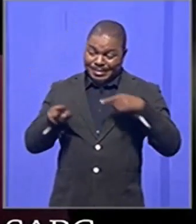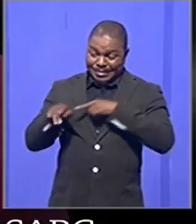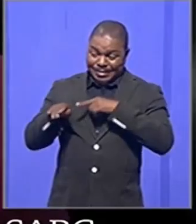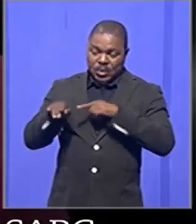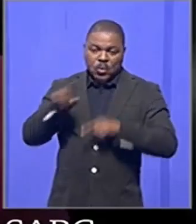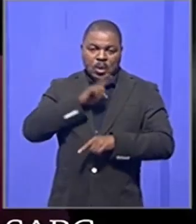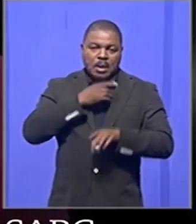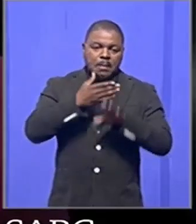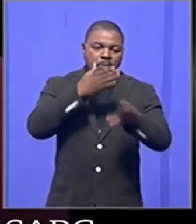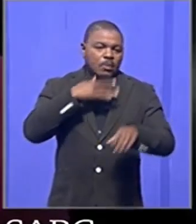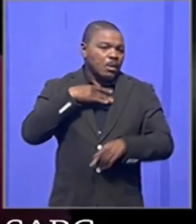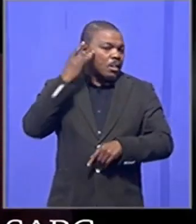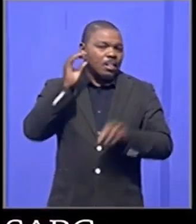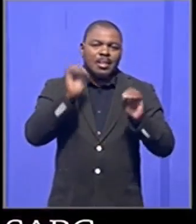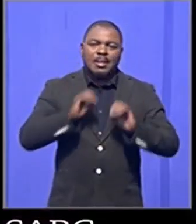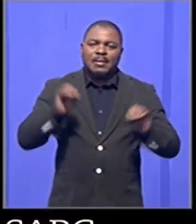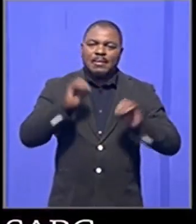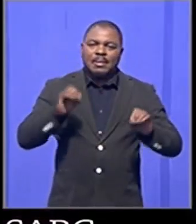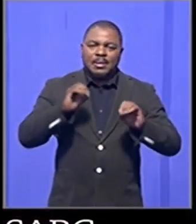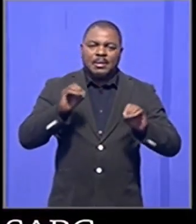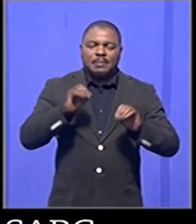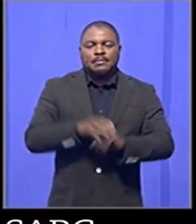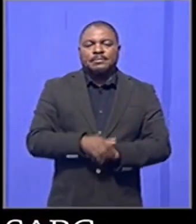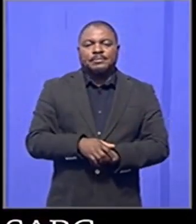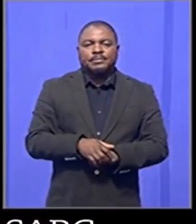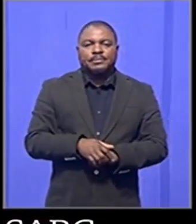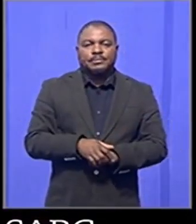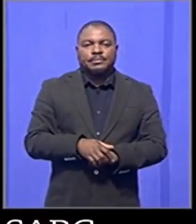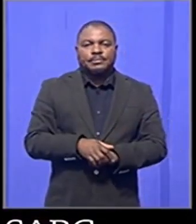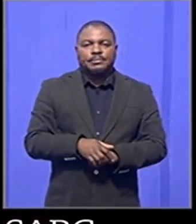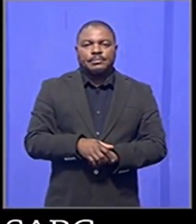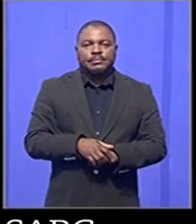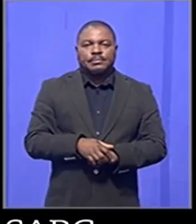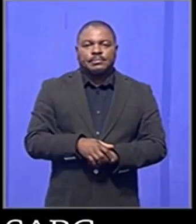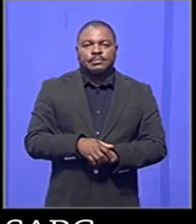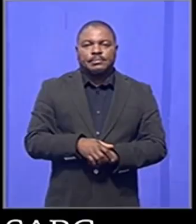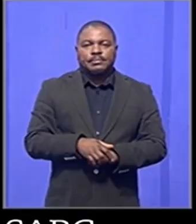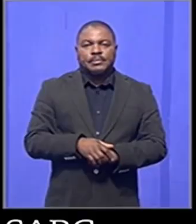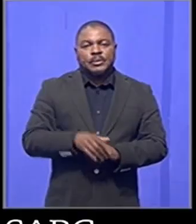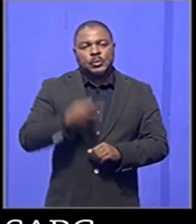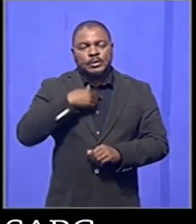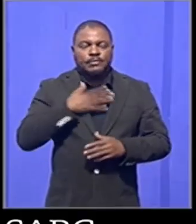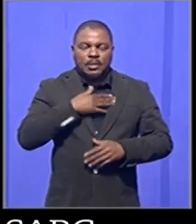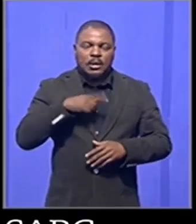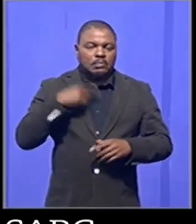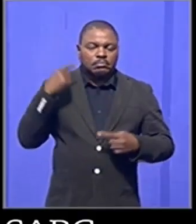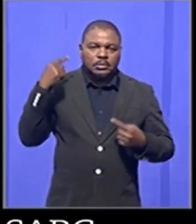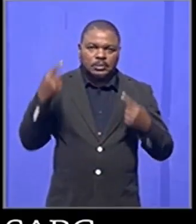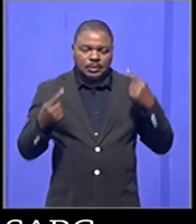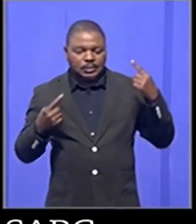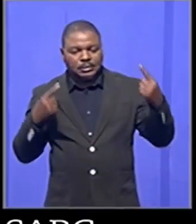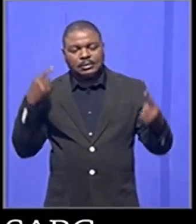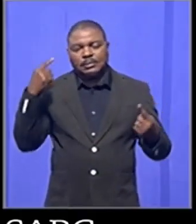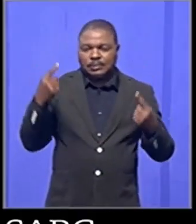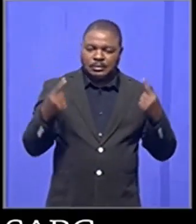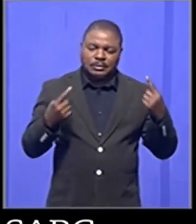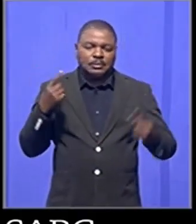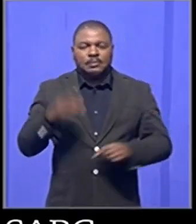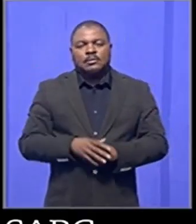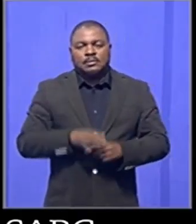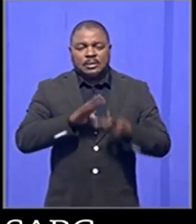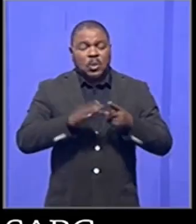did not hear the boom at the back of the car. So like we were feeling dizzy and we